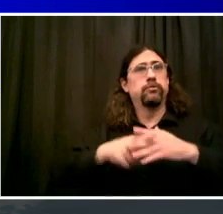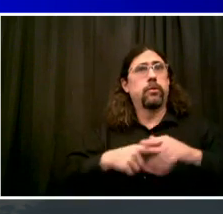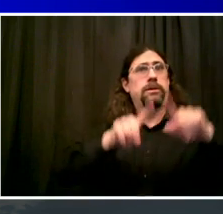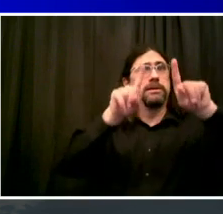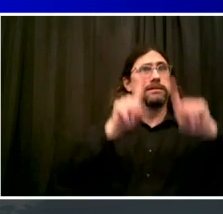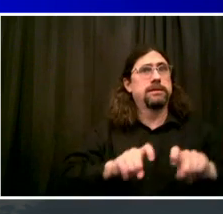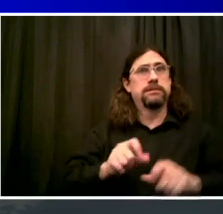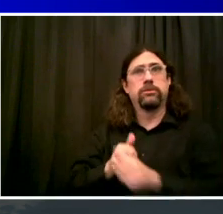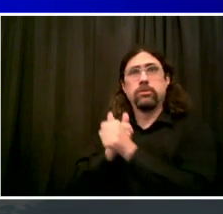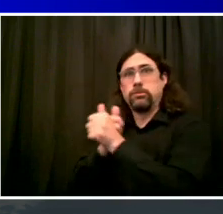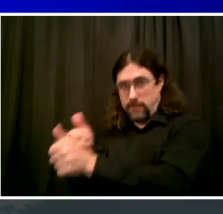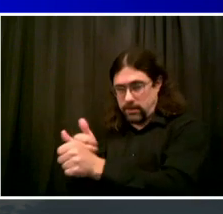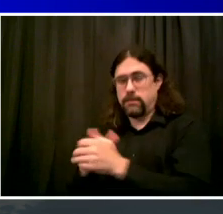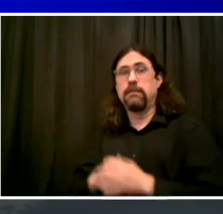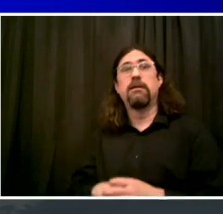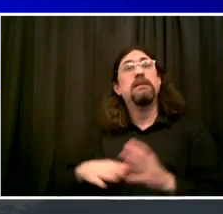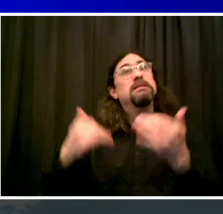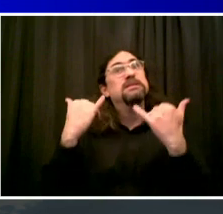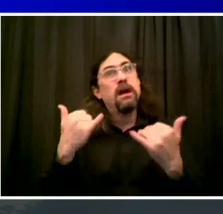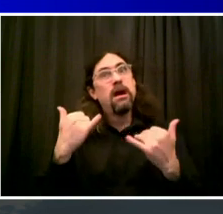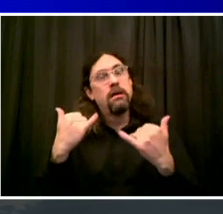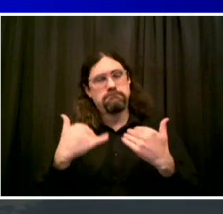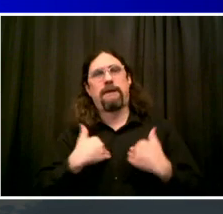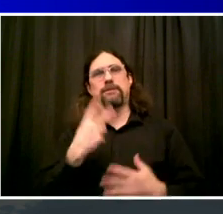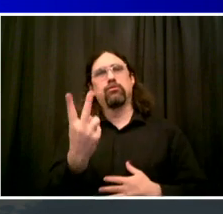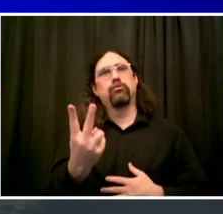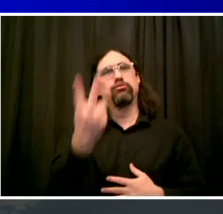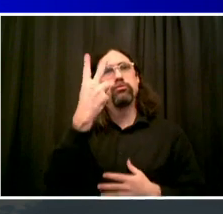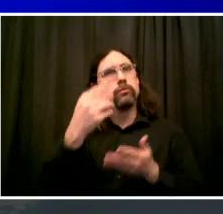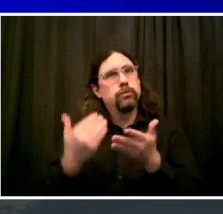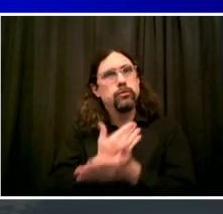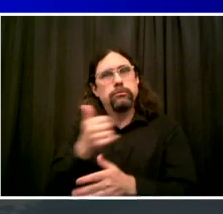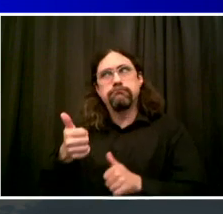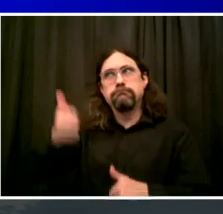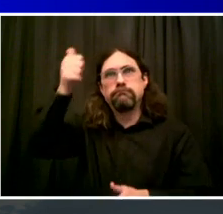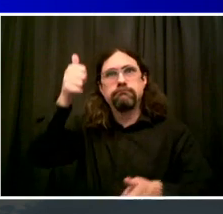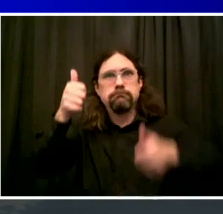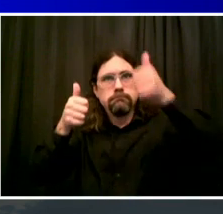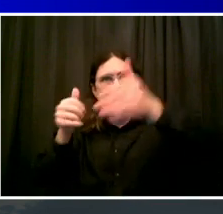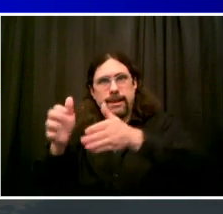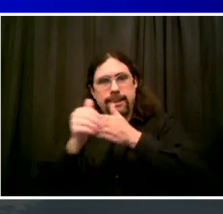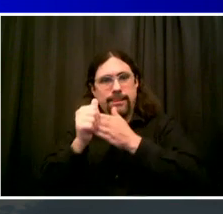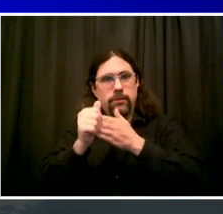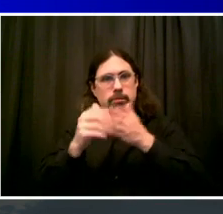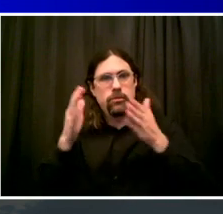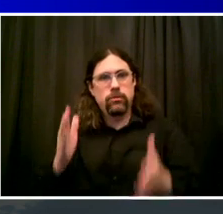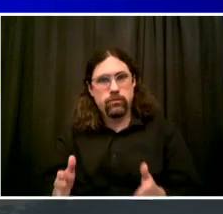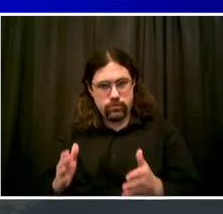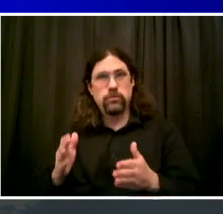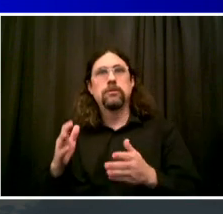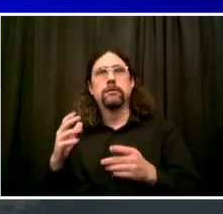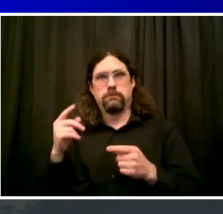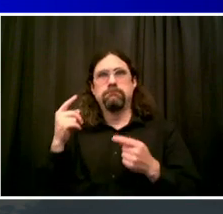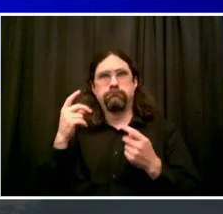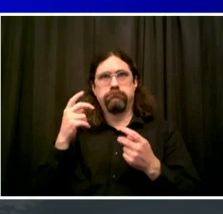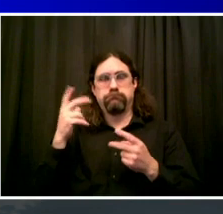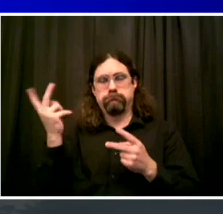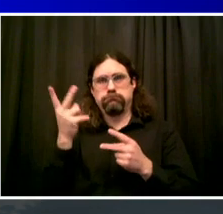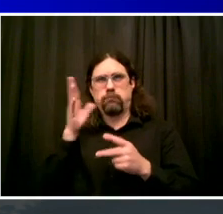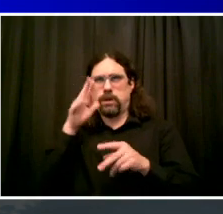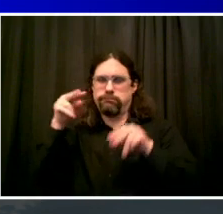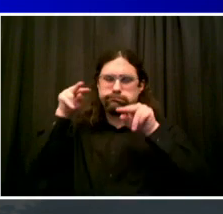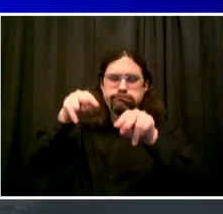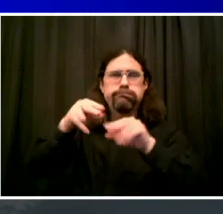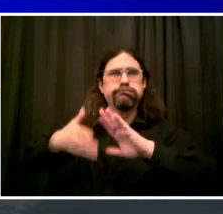further, to oversee the tracing and isolation operations. And each of these pieces is a really big